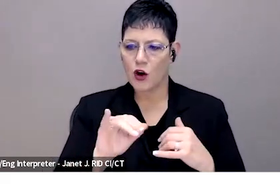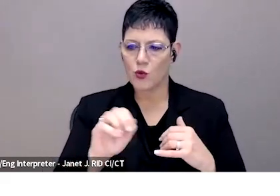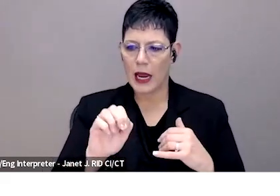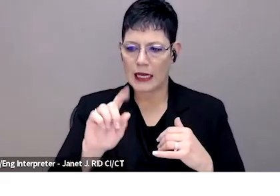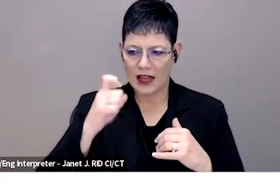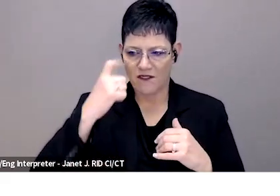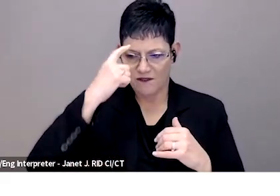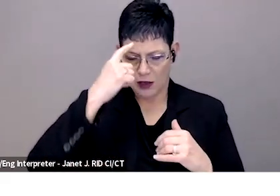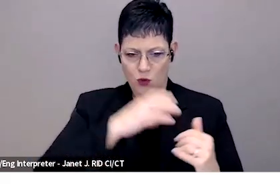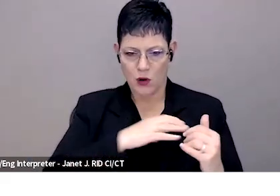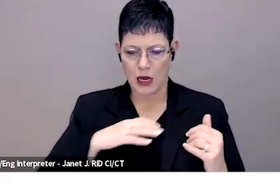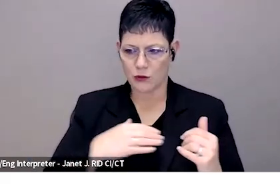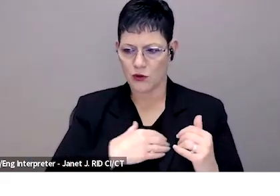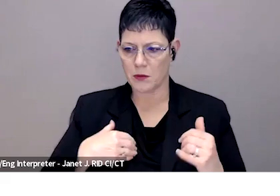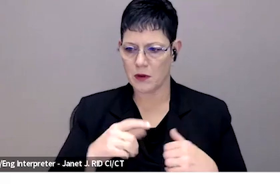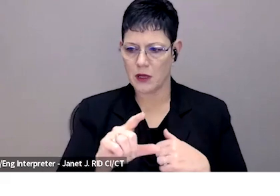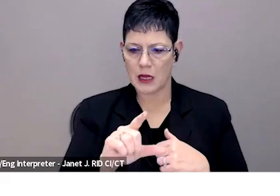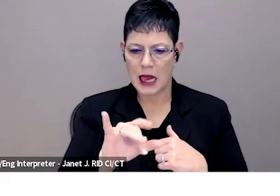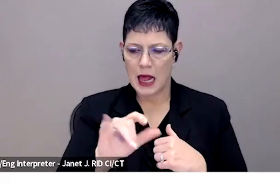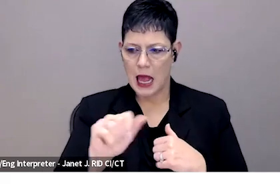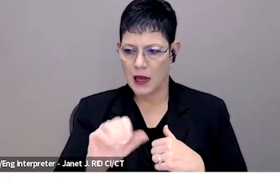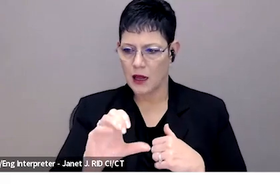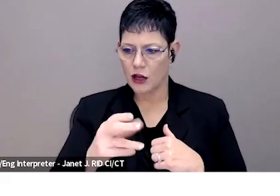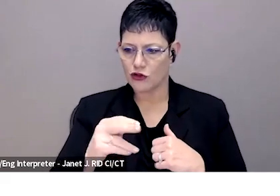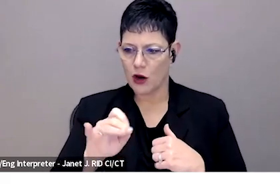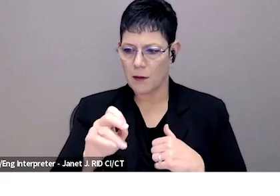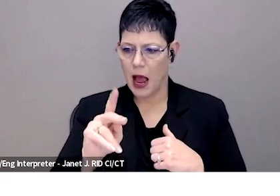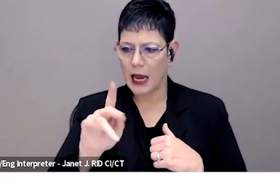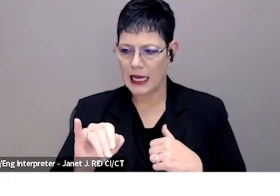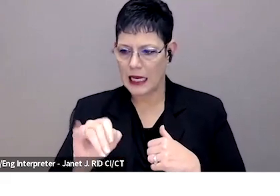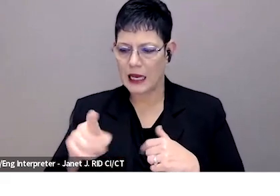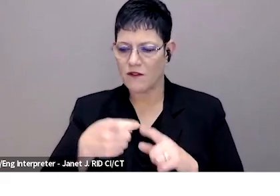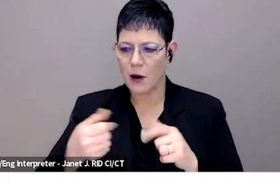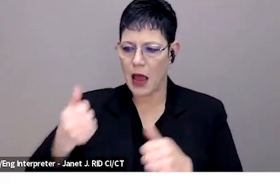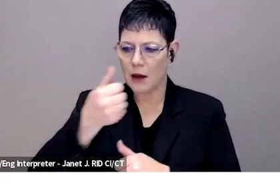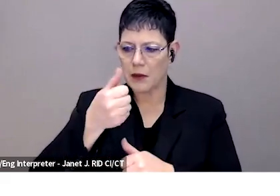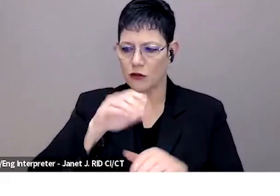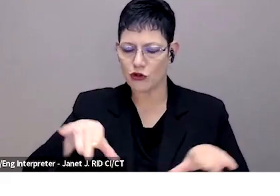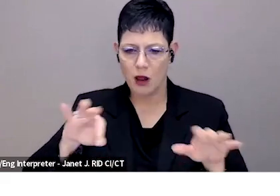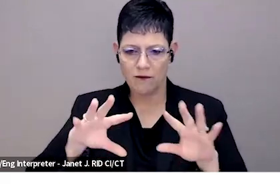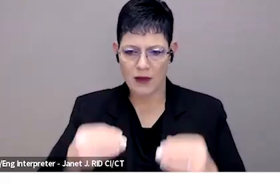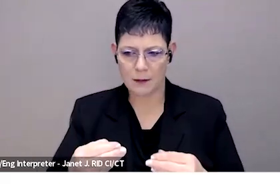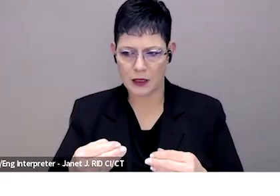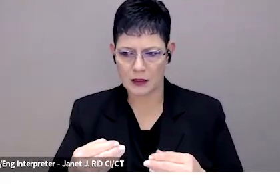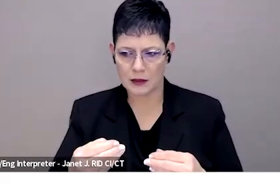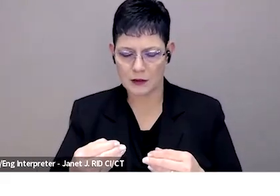council members, Liliana Charabadaki from the Administration for Children and Families.